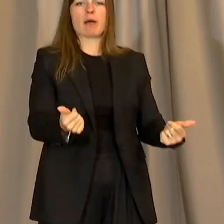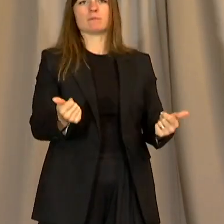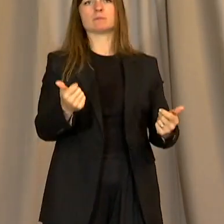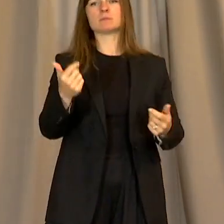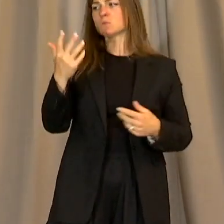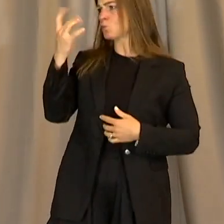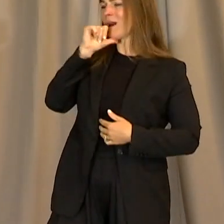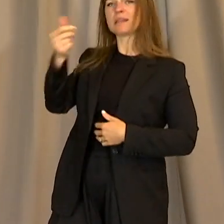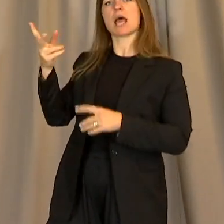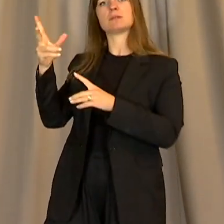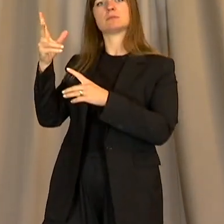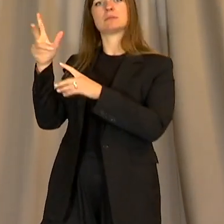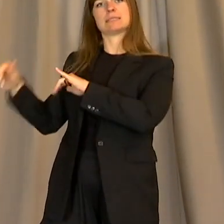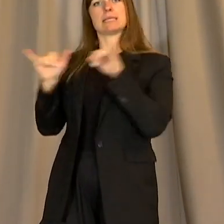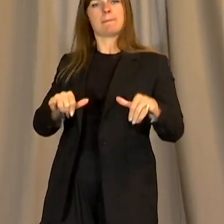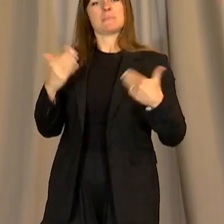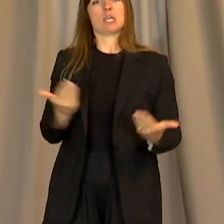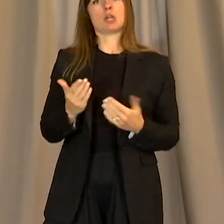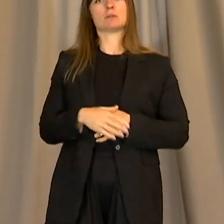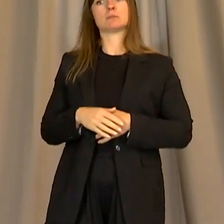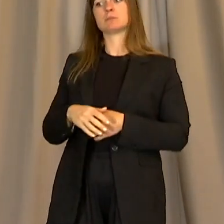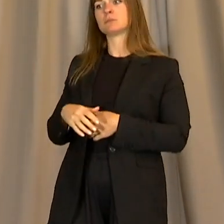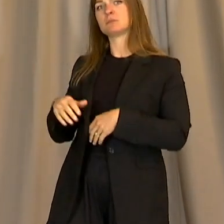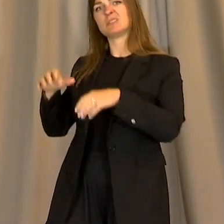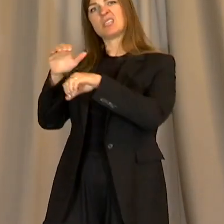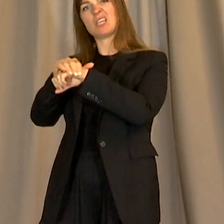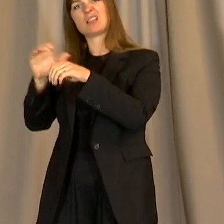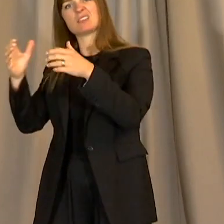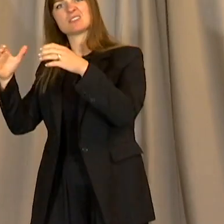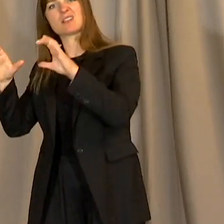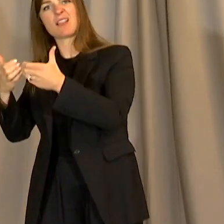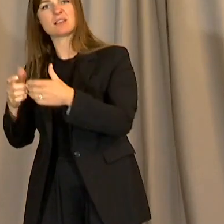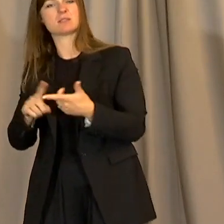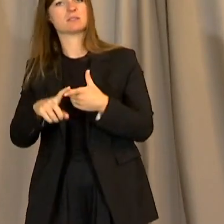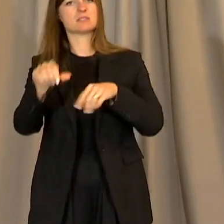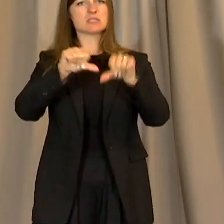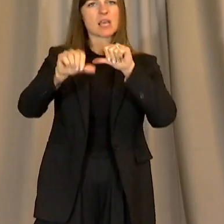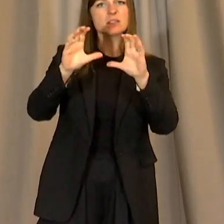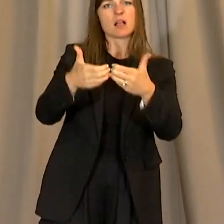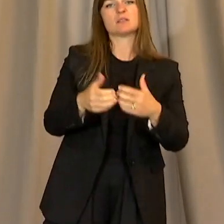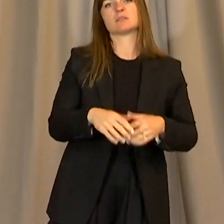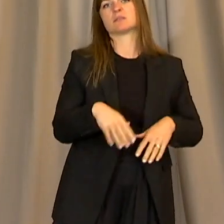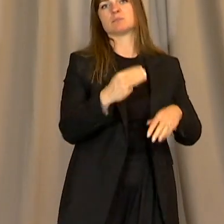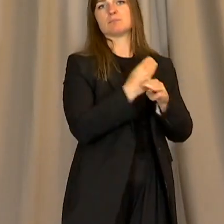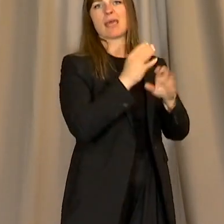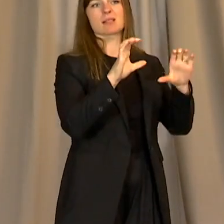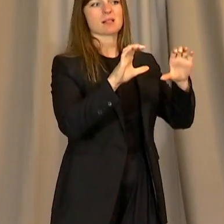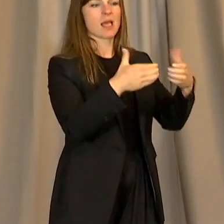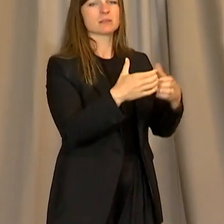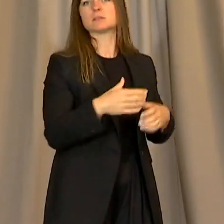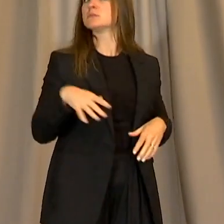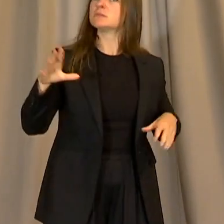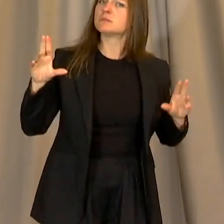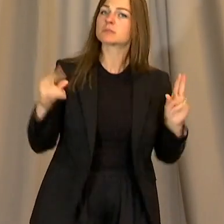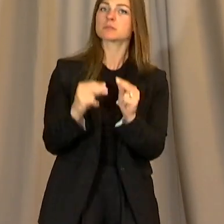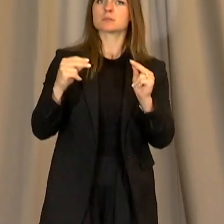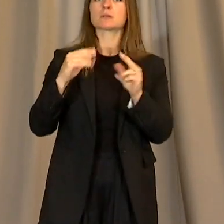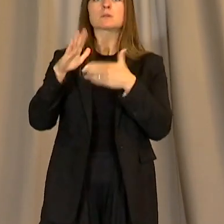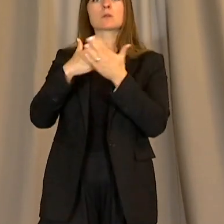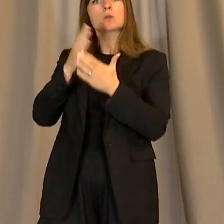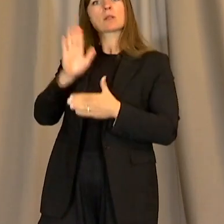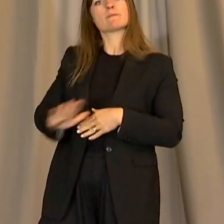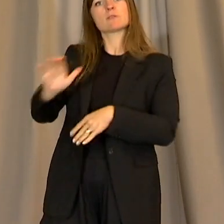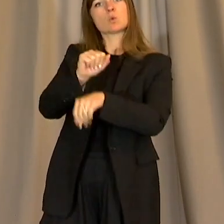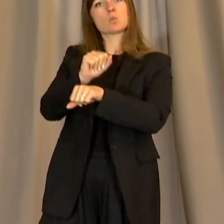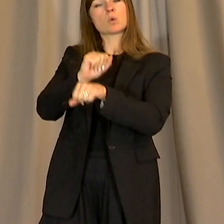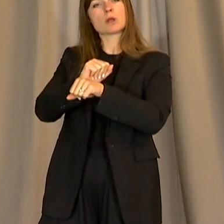English class, a science class, a math class. All of their work was embedded in place-based work.